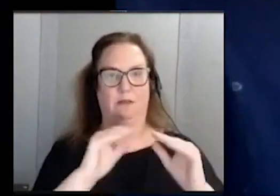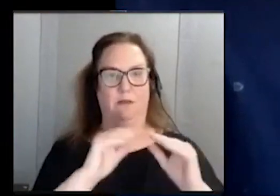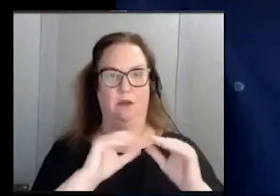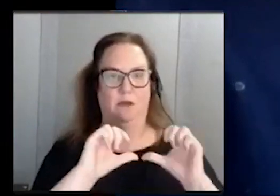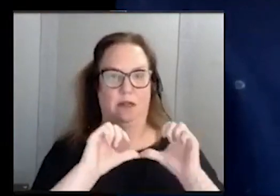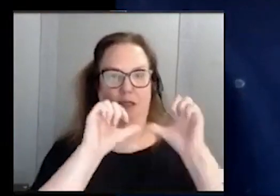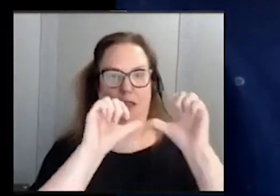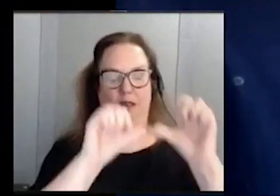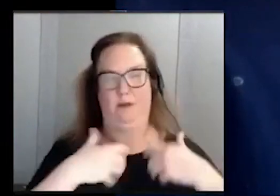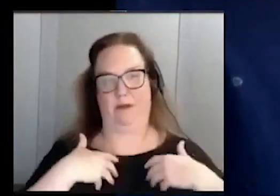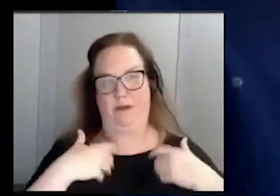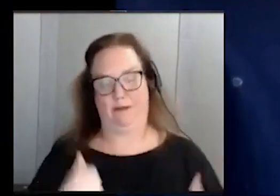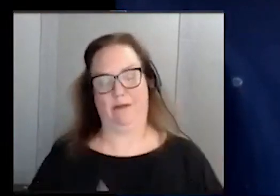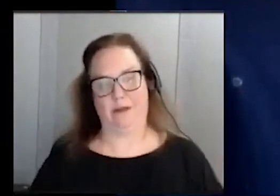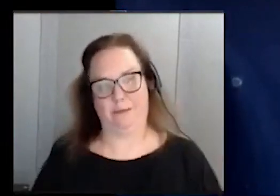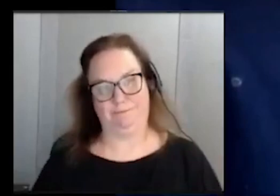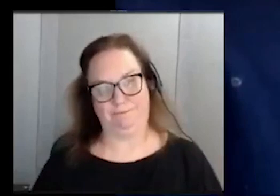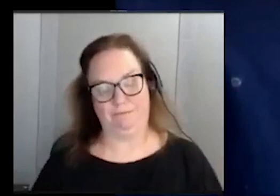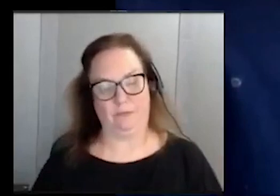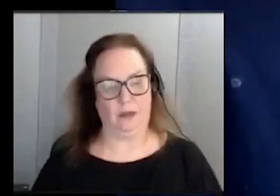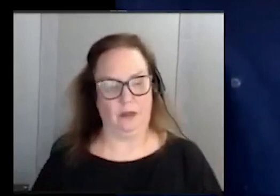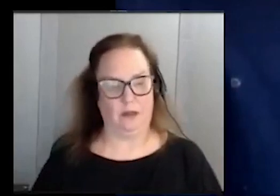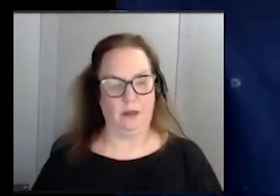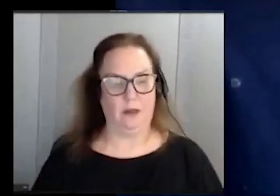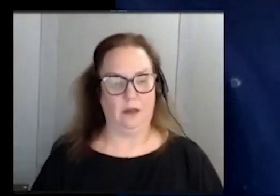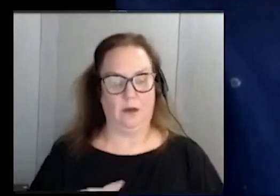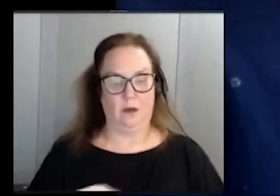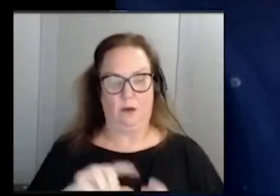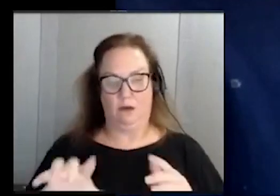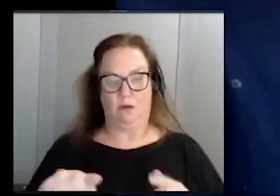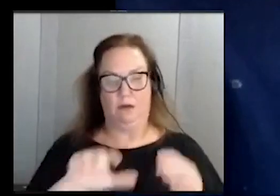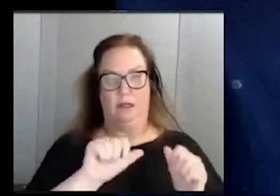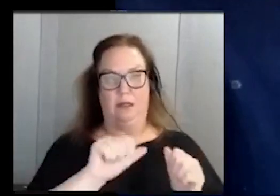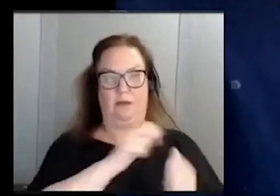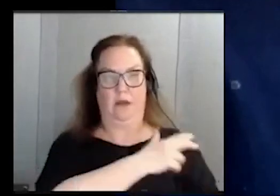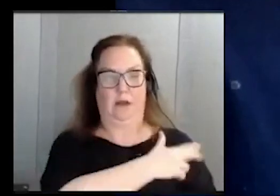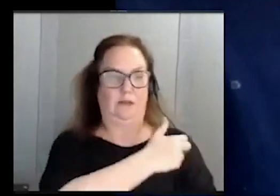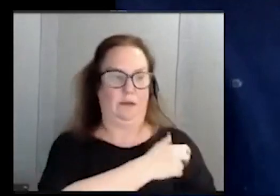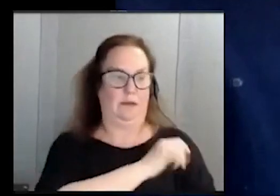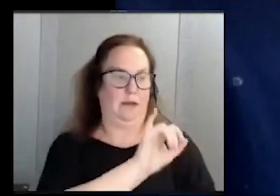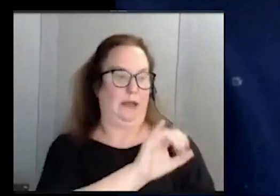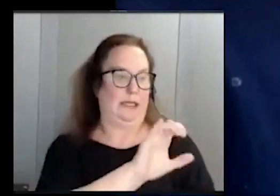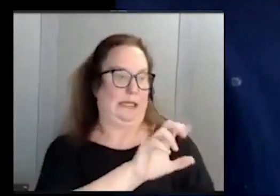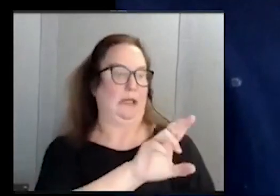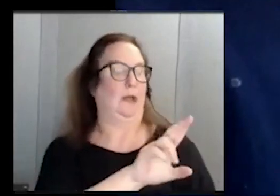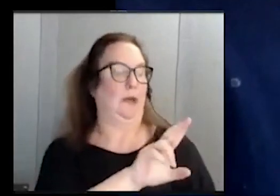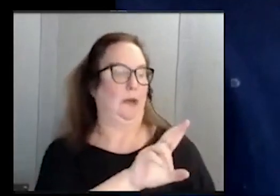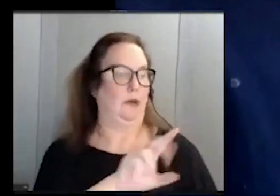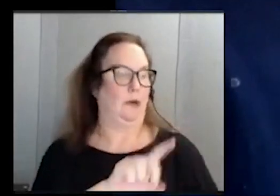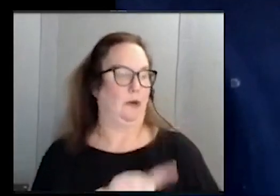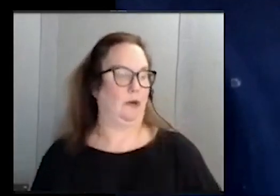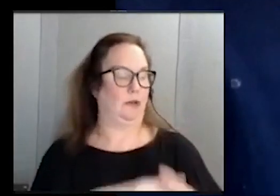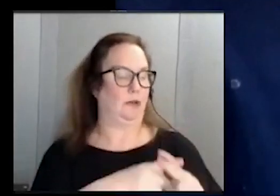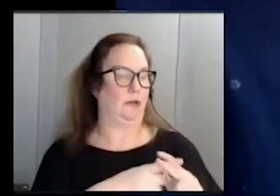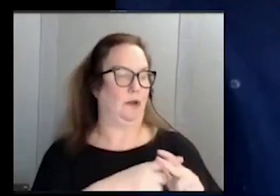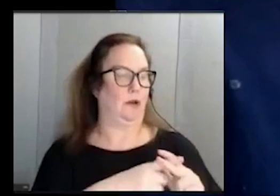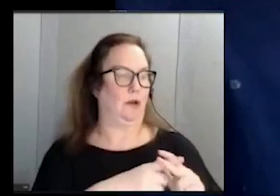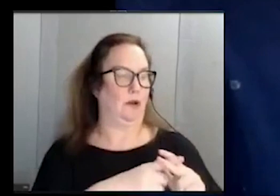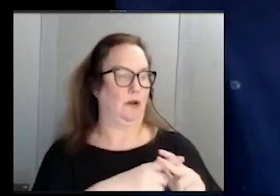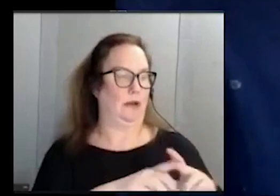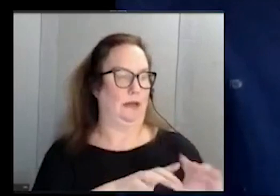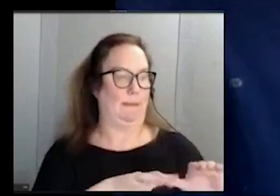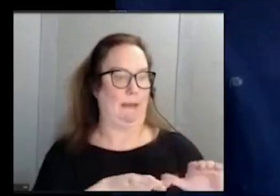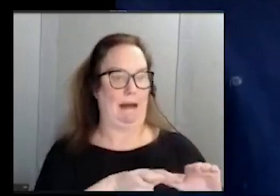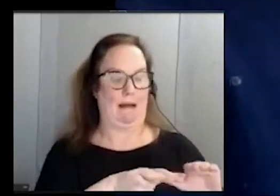of health. And when you leave intensive care like that, you start on the bottom end of that continuum